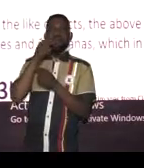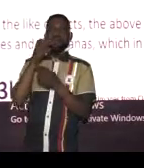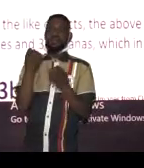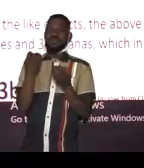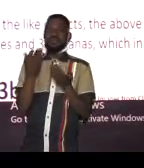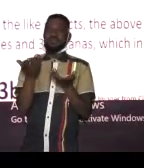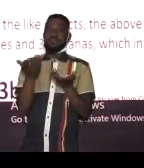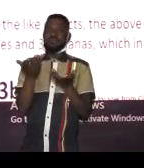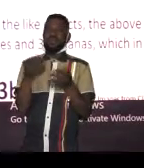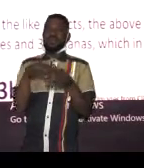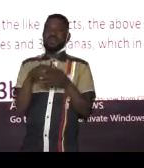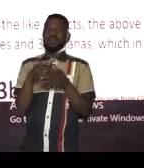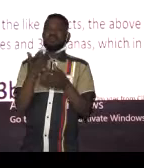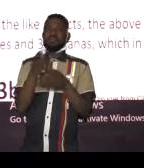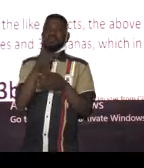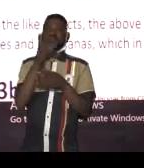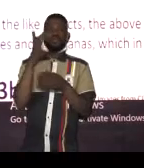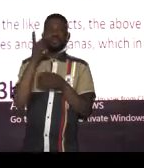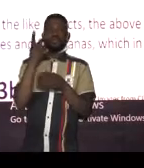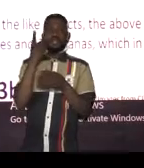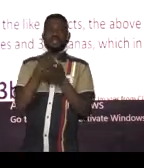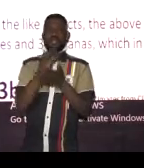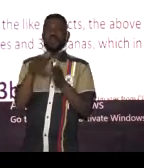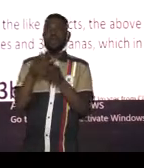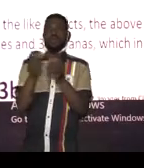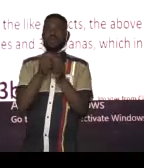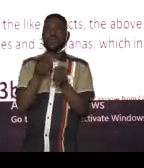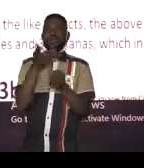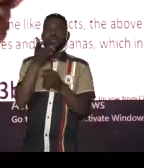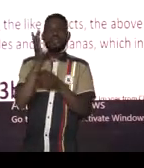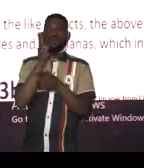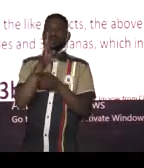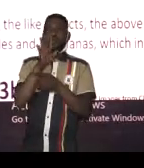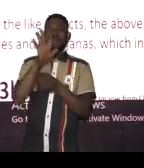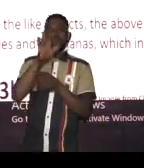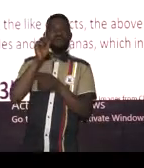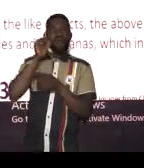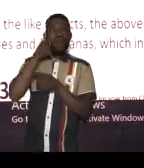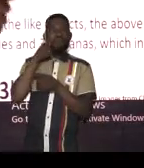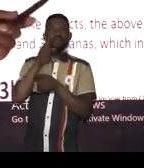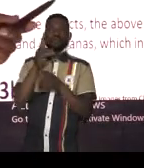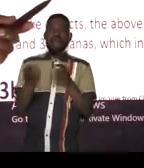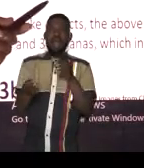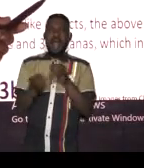So intuitively, you should see that altogether there will be 5 apples. So you have to